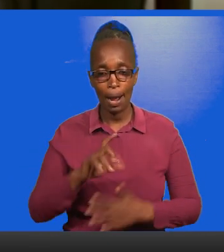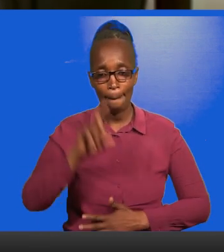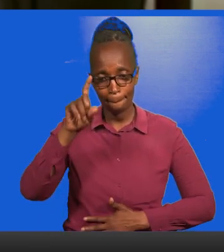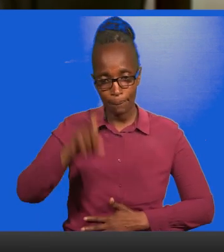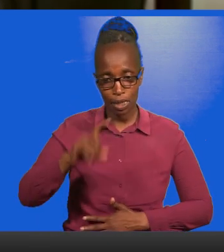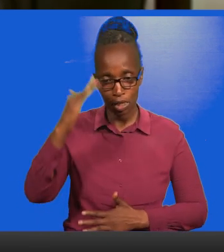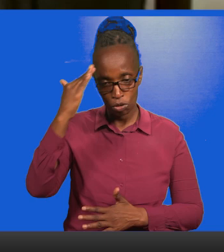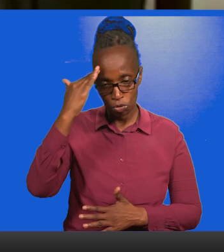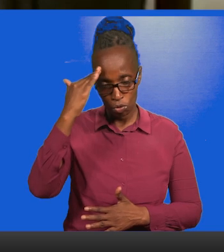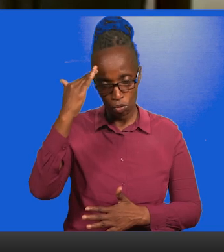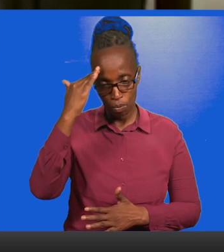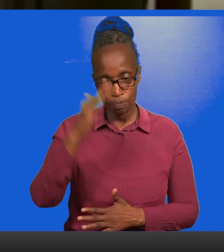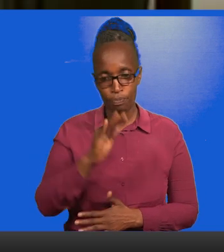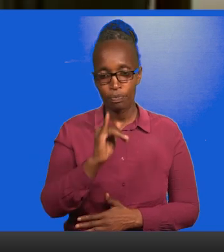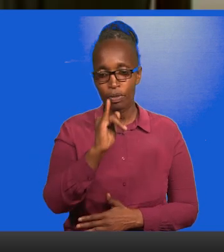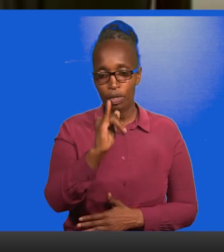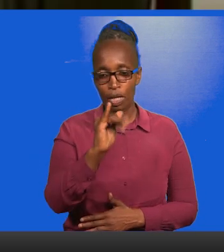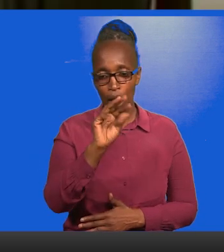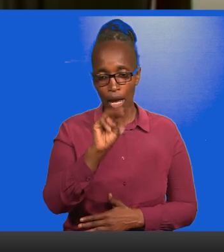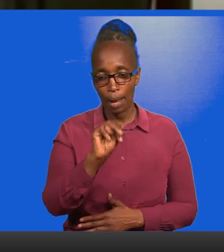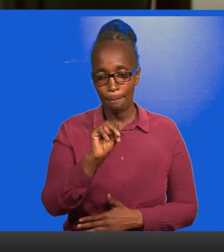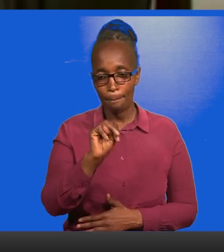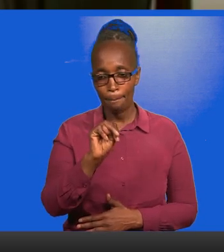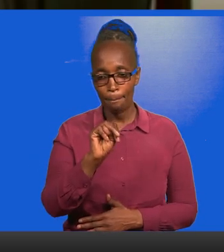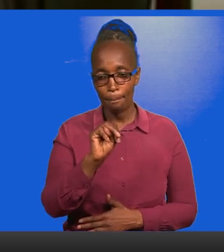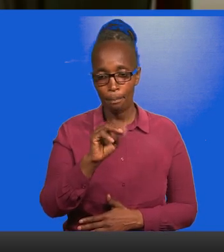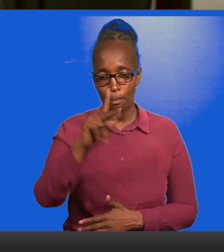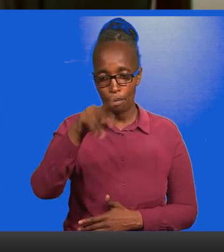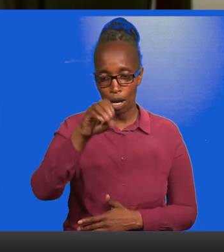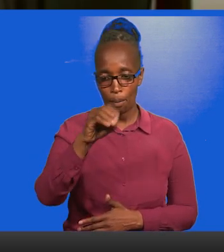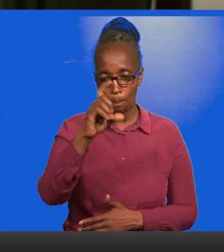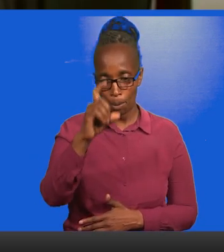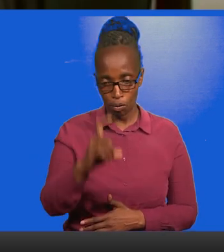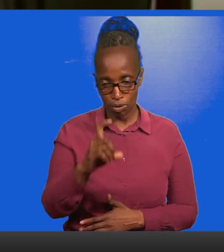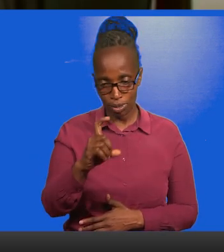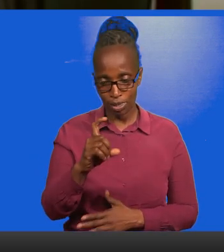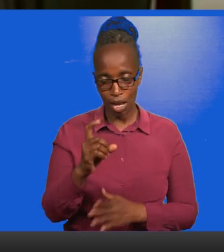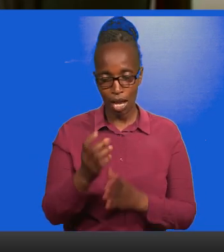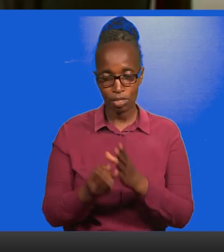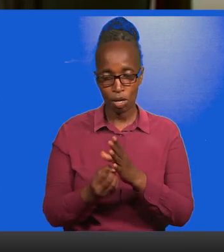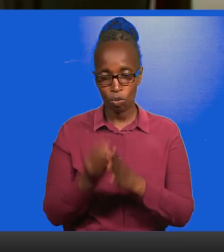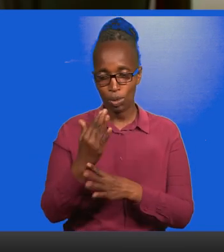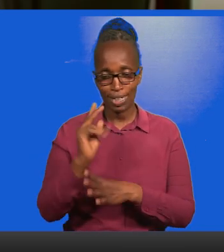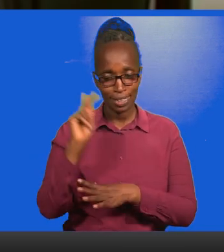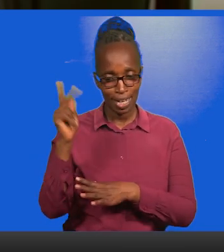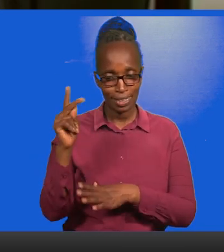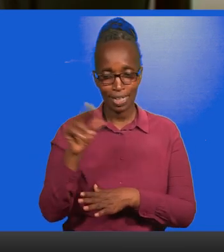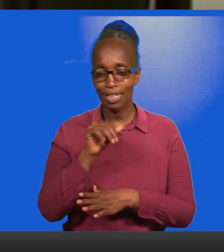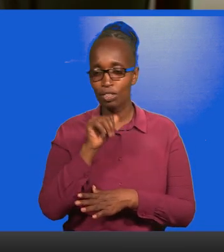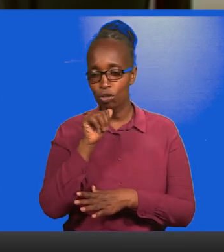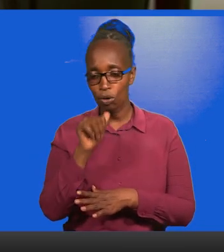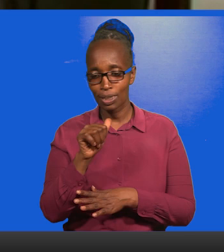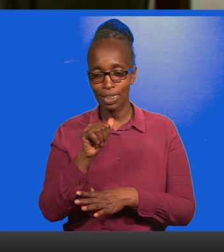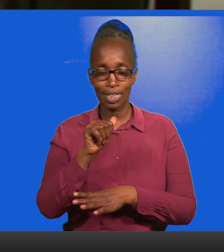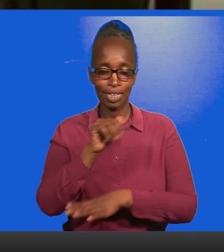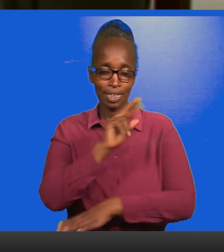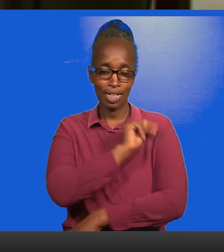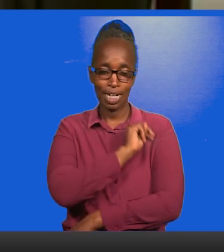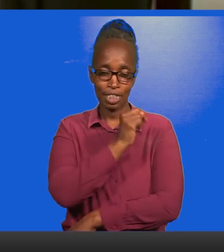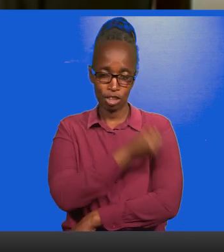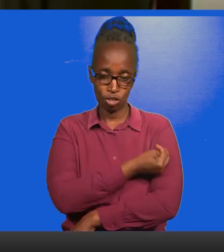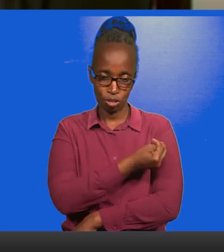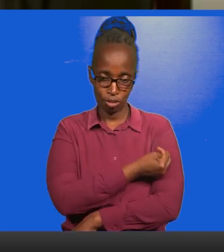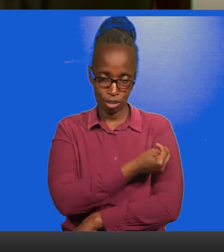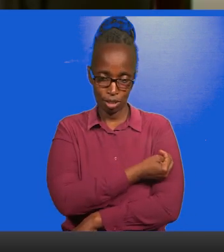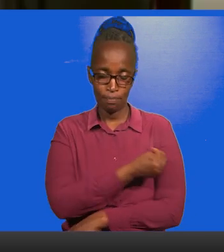Copenhagen however you must remember that empo is endemic in Nigeria unlike Kenya which reported the